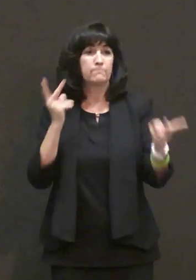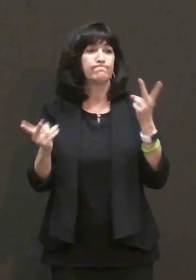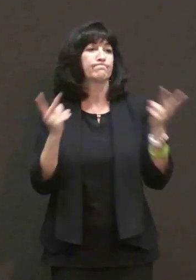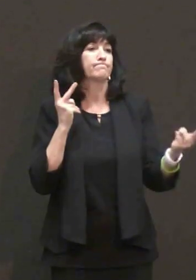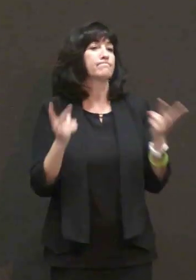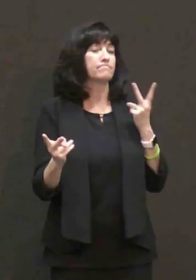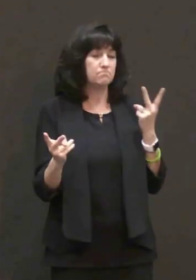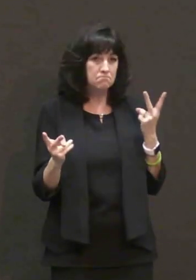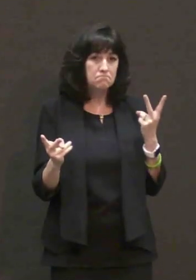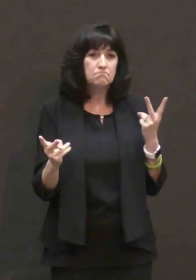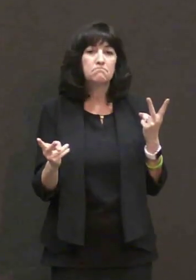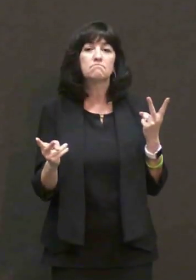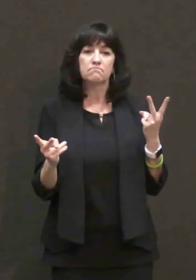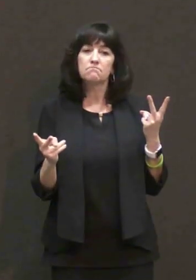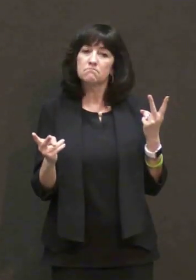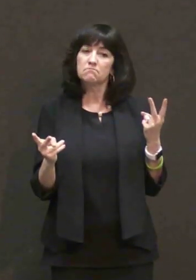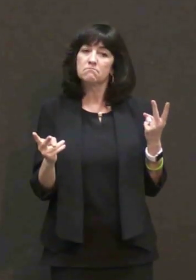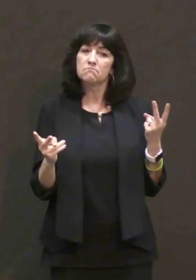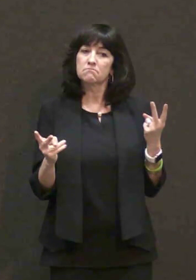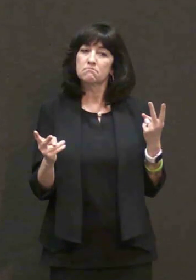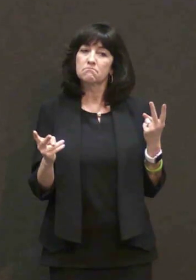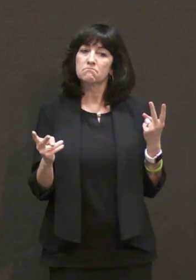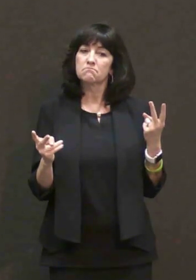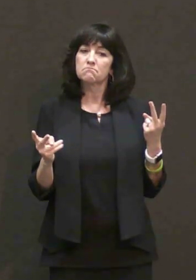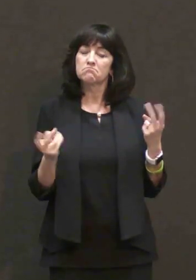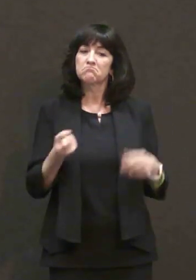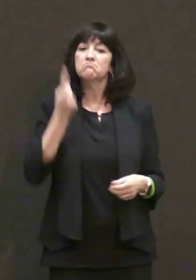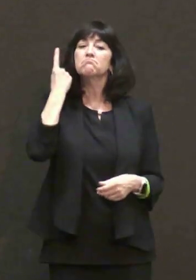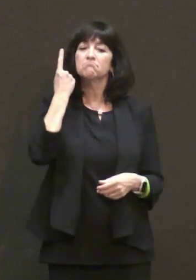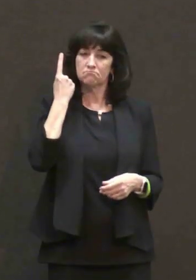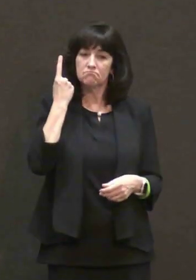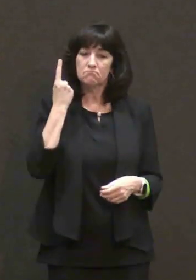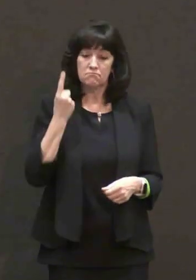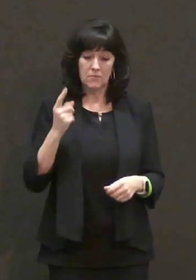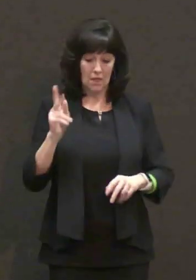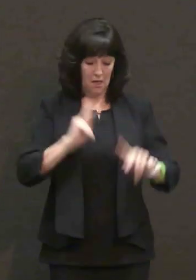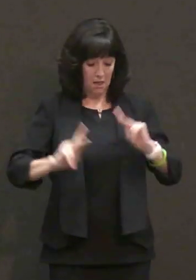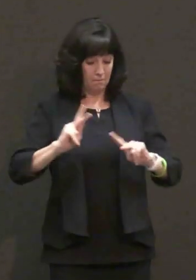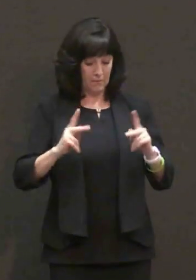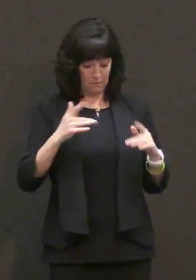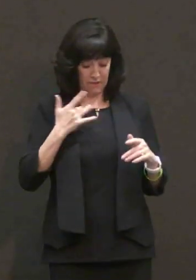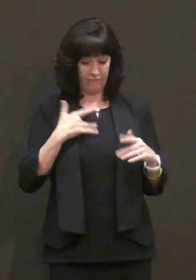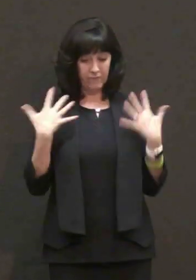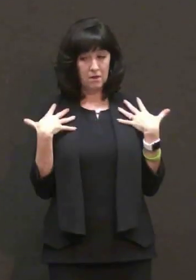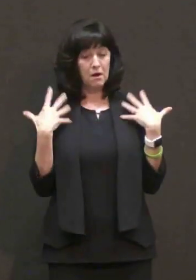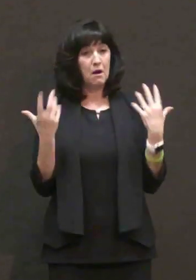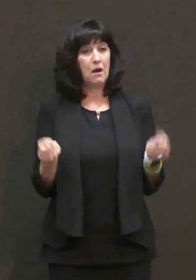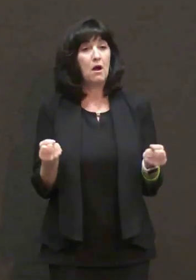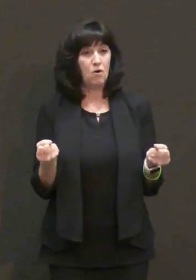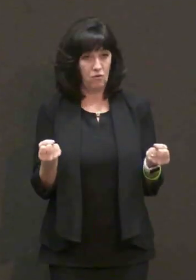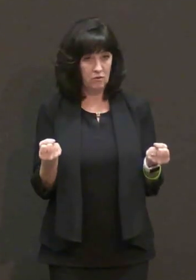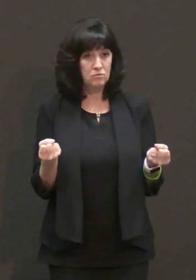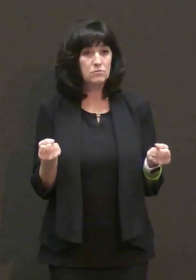it certainly makes sense that people without symptoms could be, by